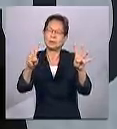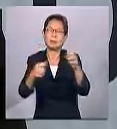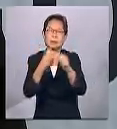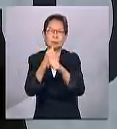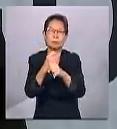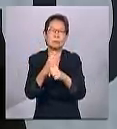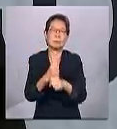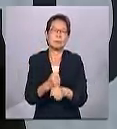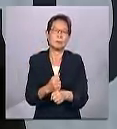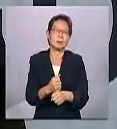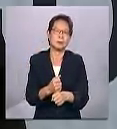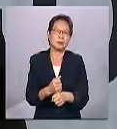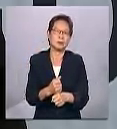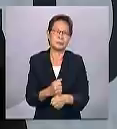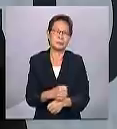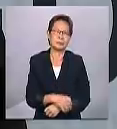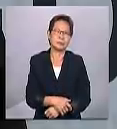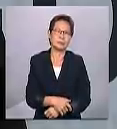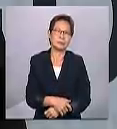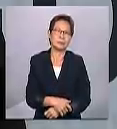tak ada, tapi youngest yang kita ada.